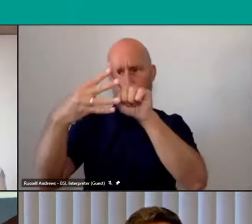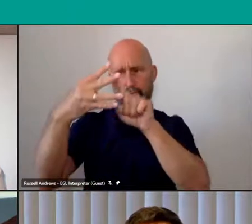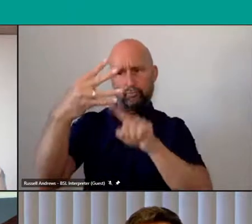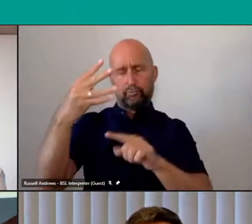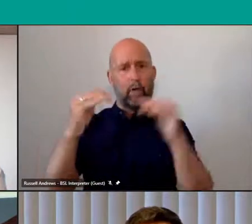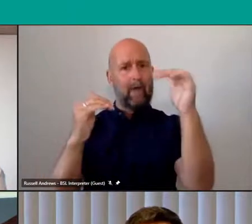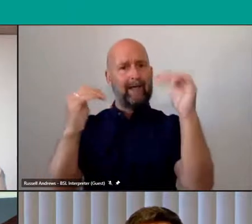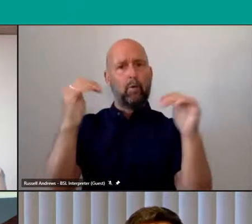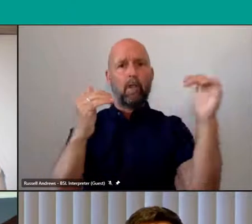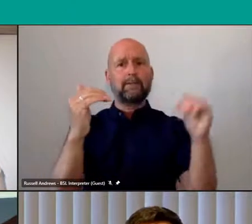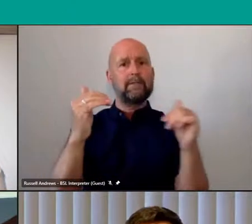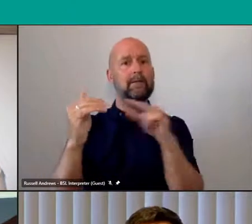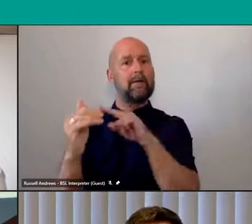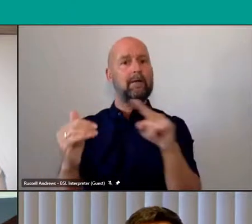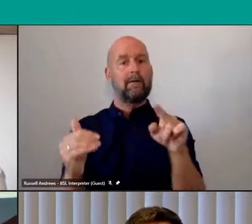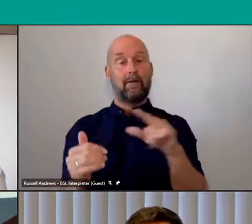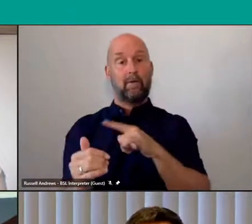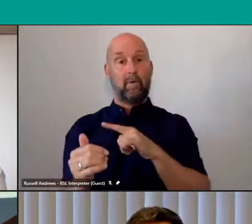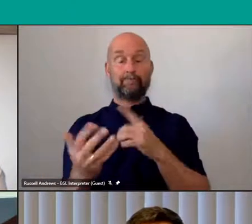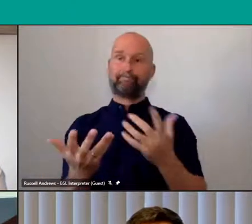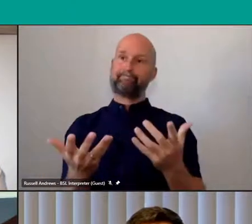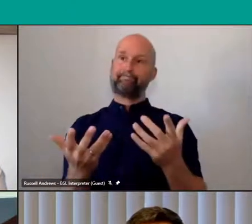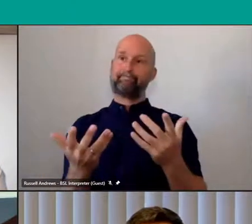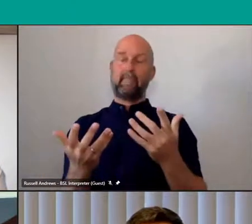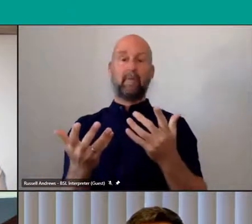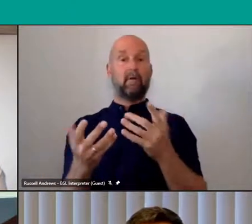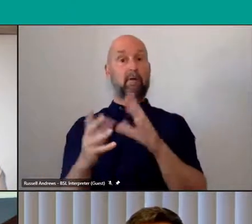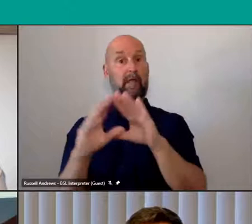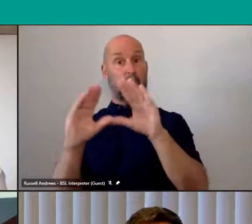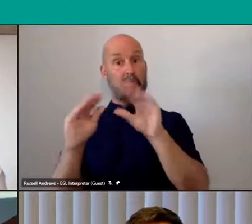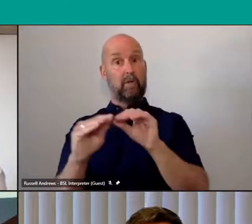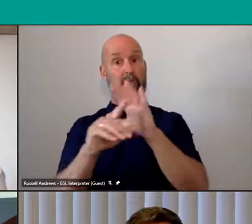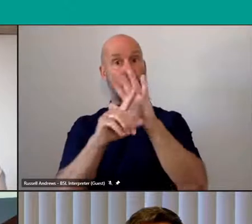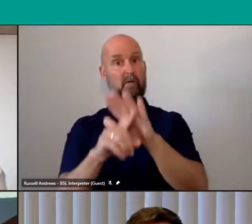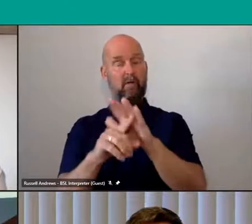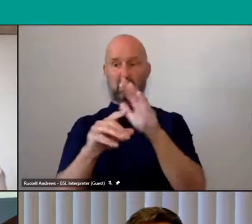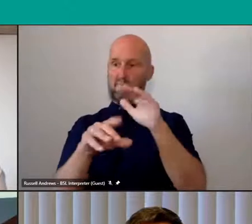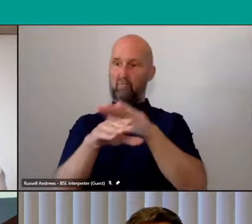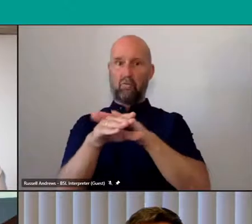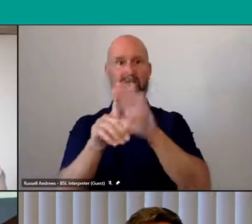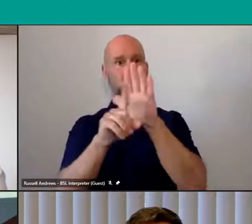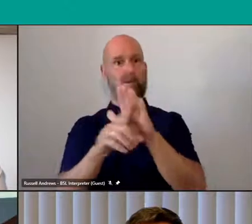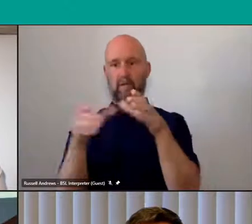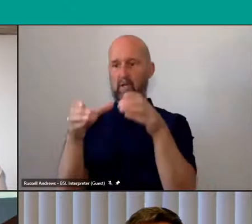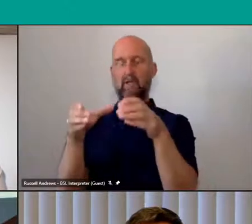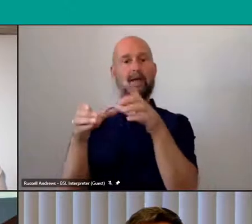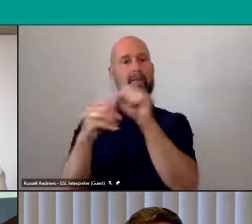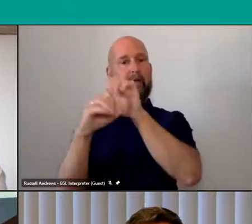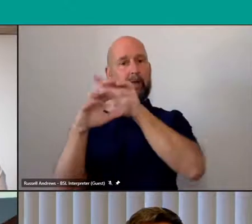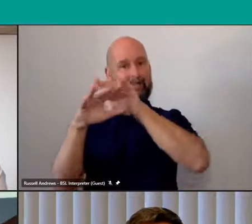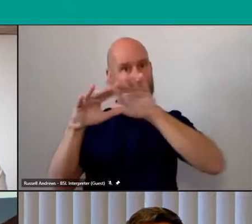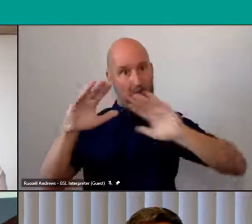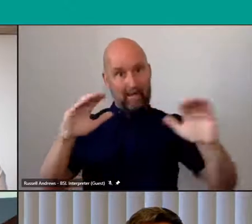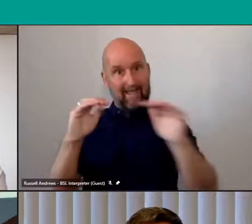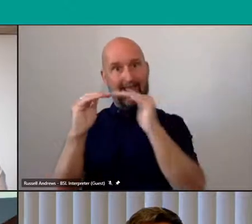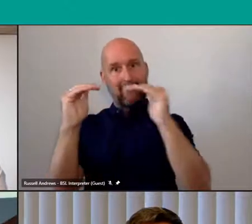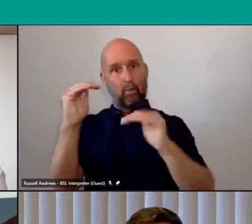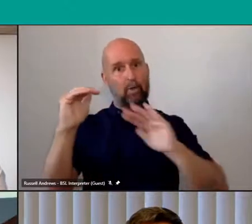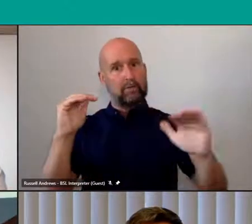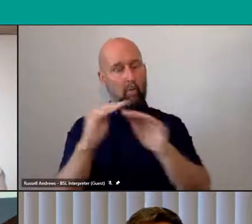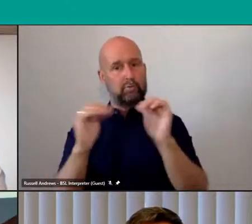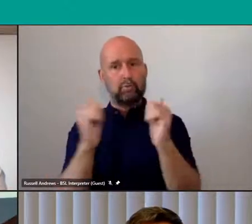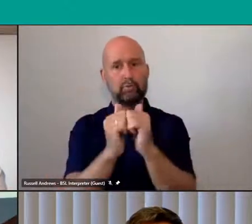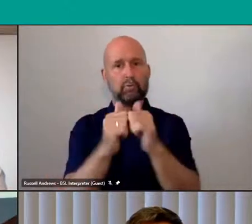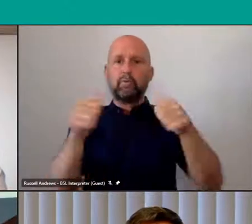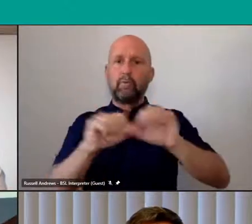inequalities. And it stops racial inequalities being in a single basket, and it just starts to think about all